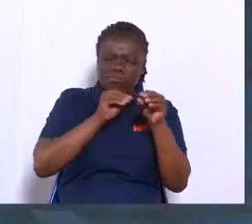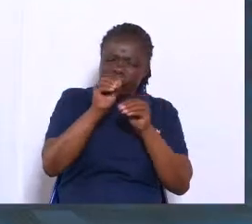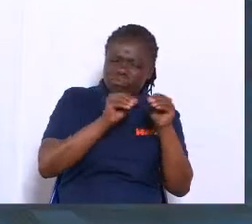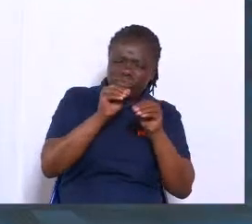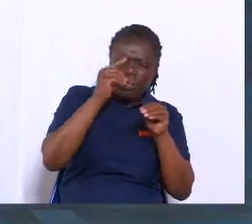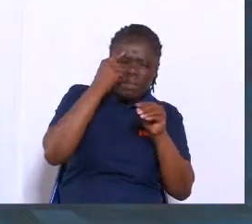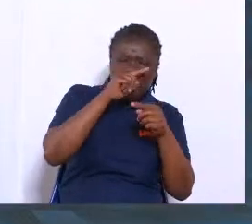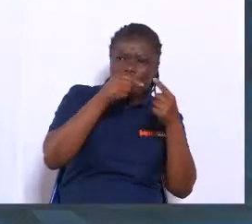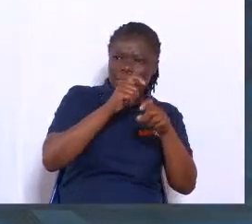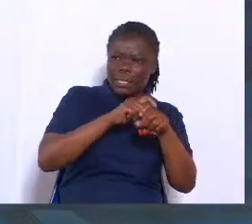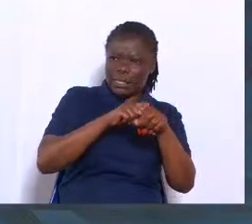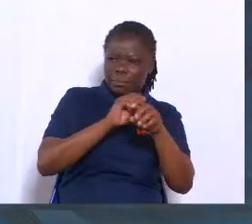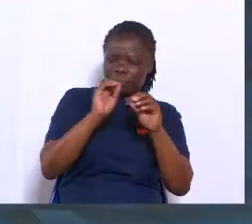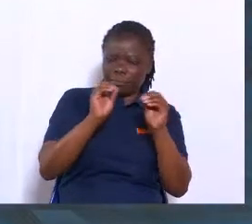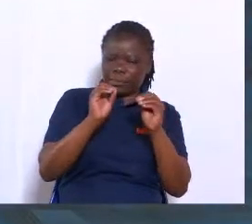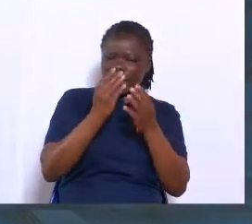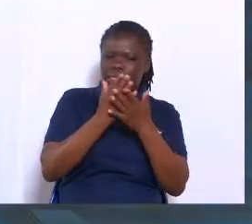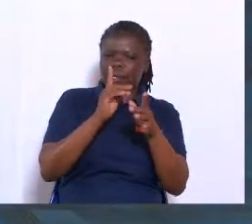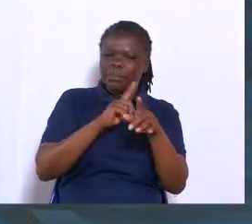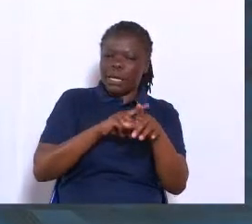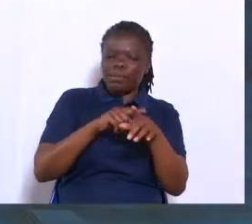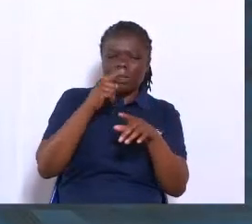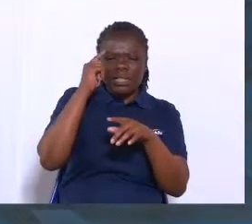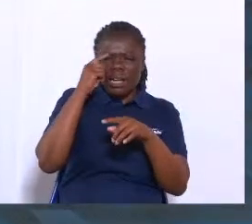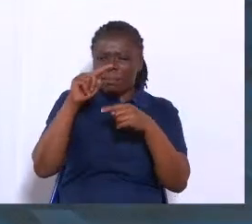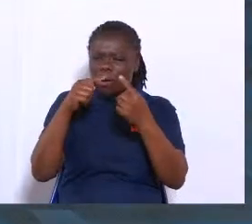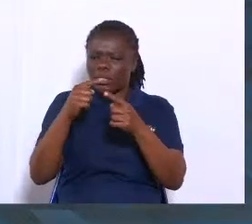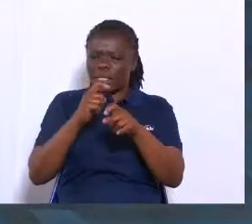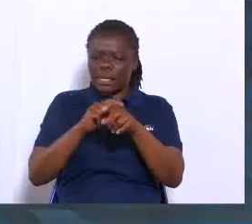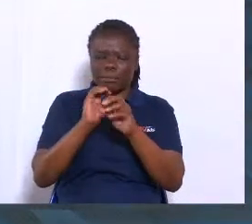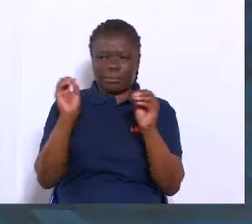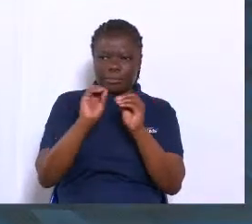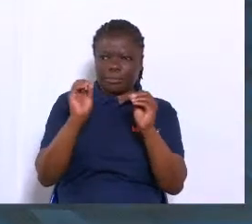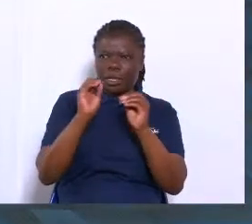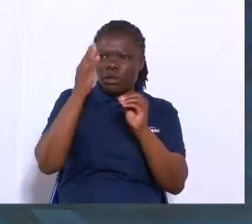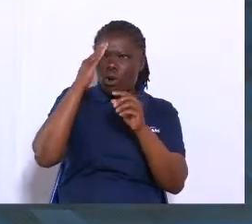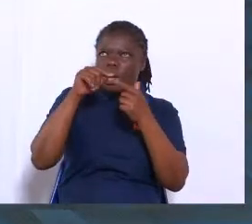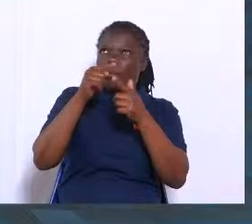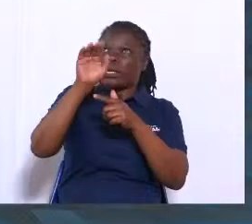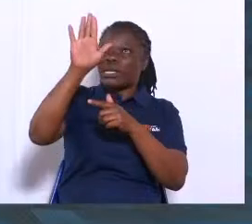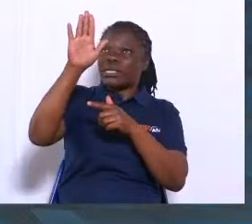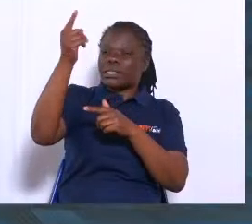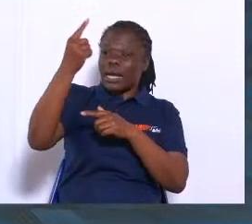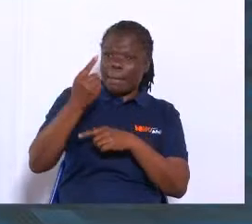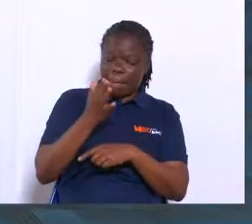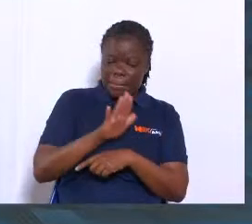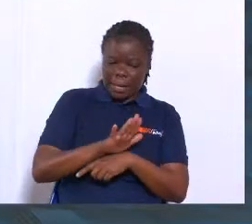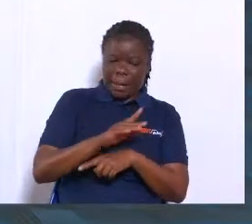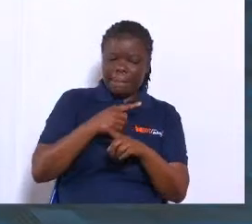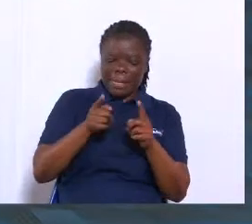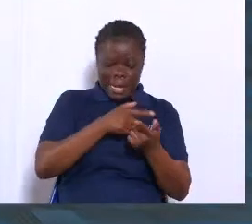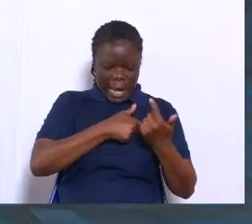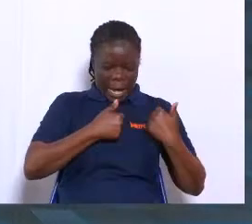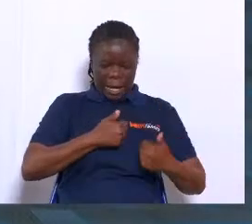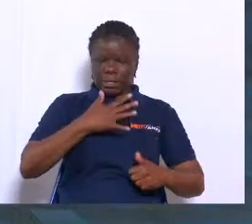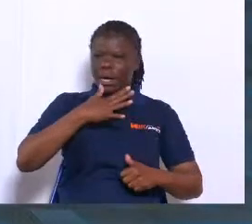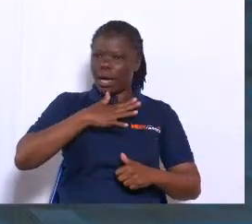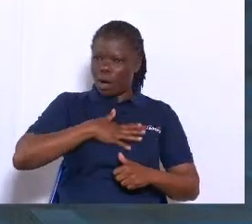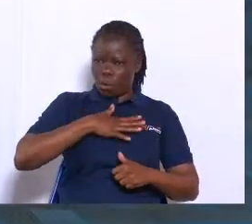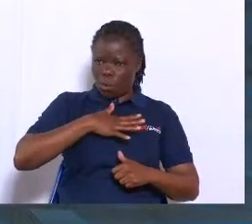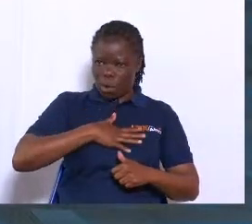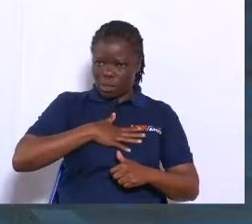on some time chart, the precise moment of his return, but it's that in our hearts we'll be